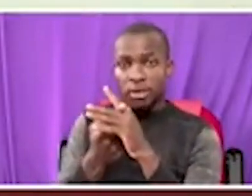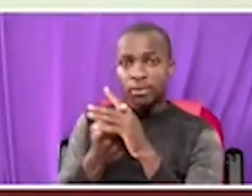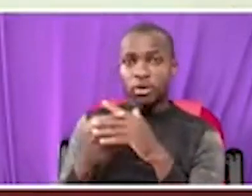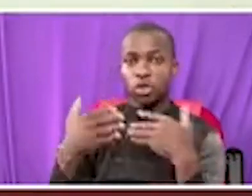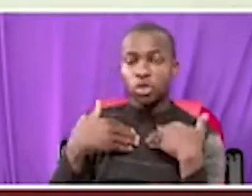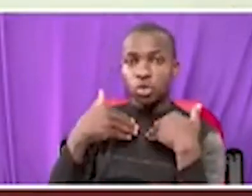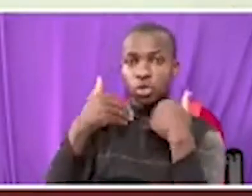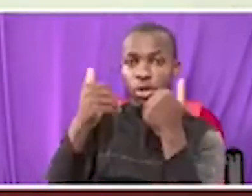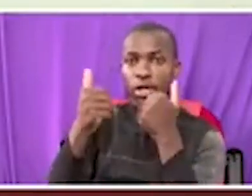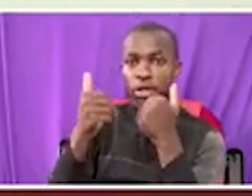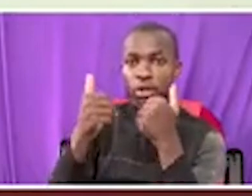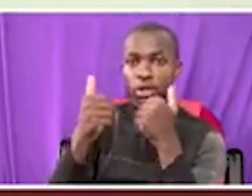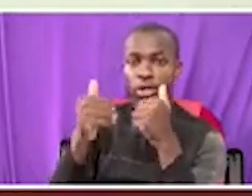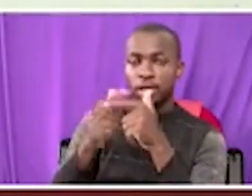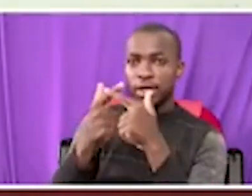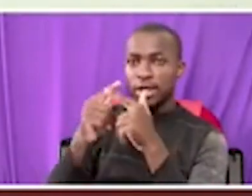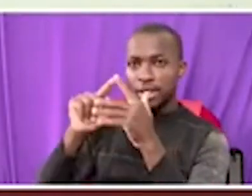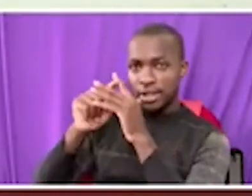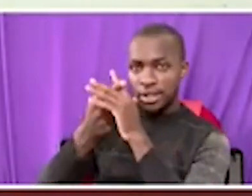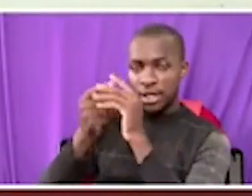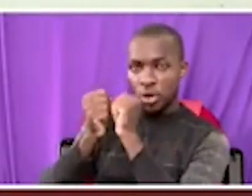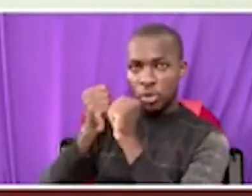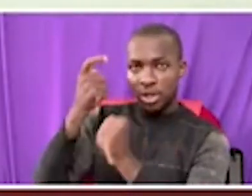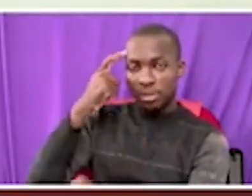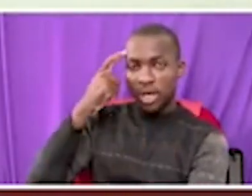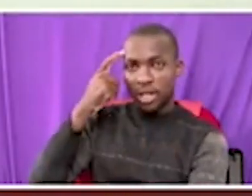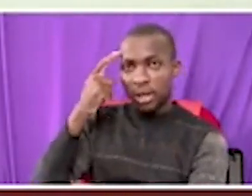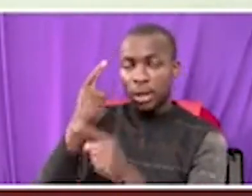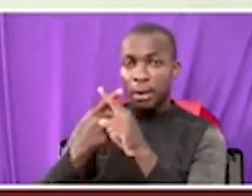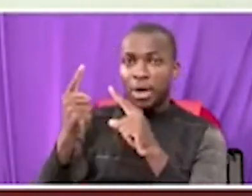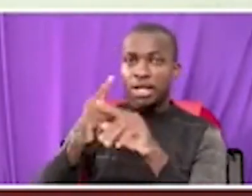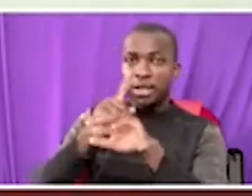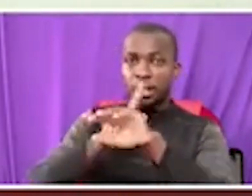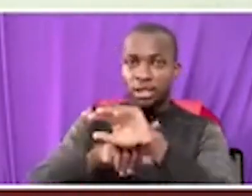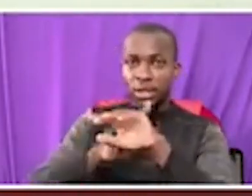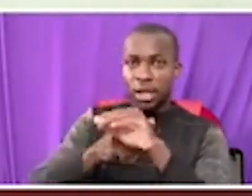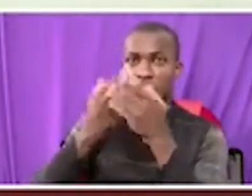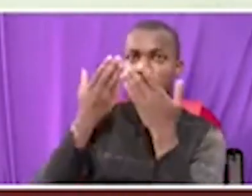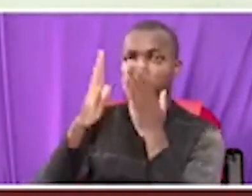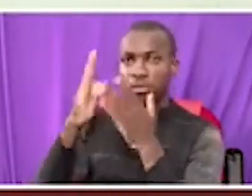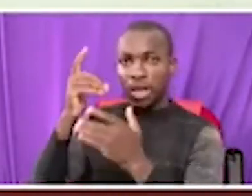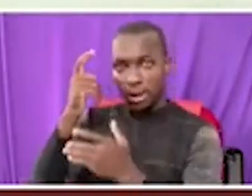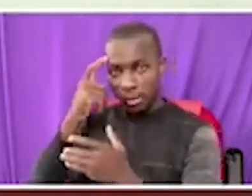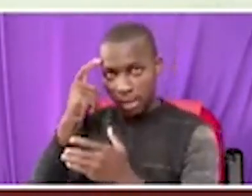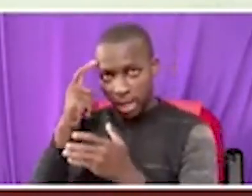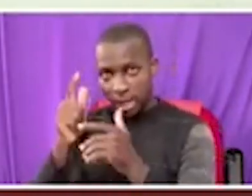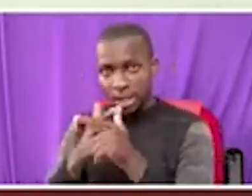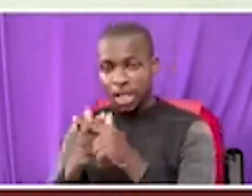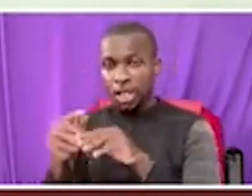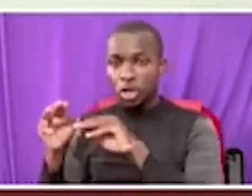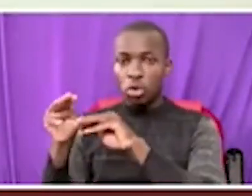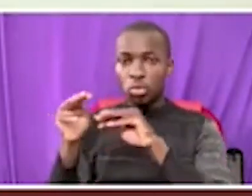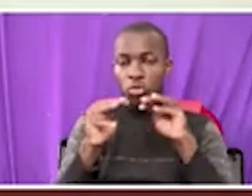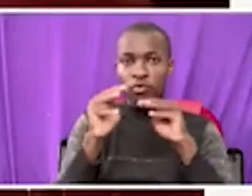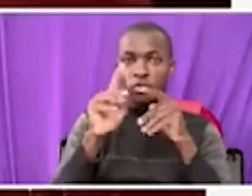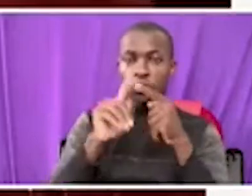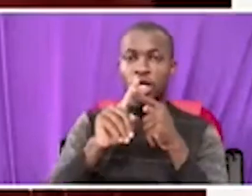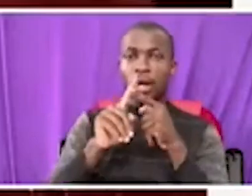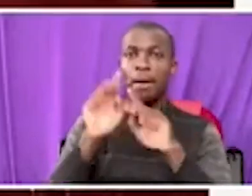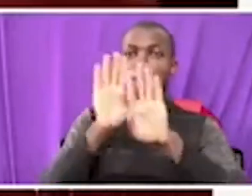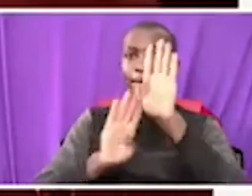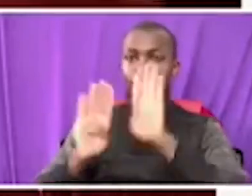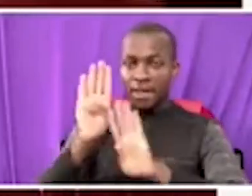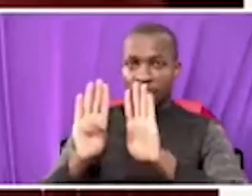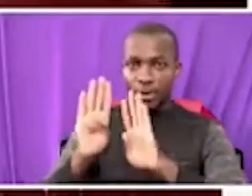the morals, you better begin with the mind. But once he has healed the mind, he goes now to the morals. We